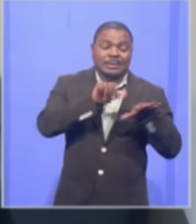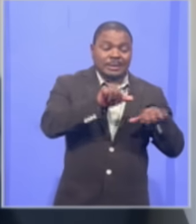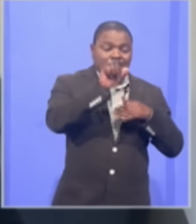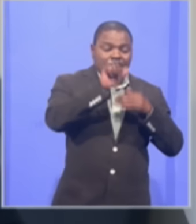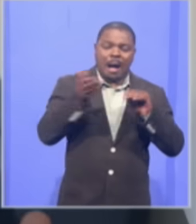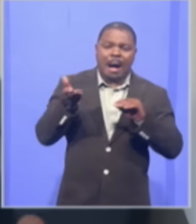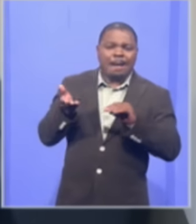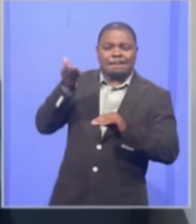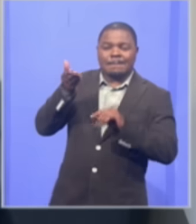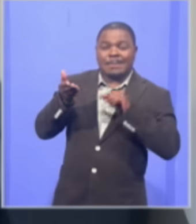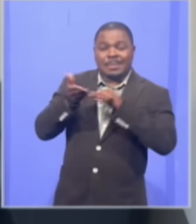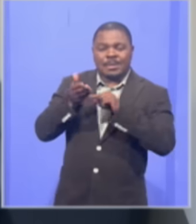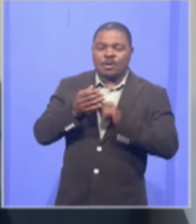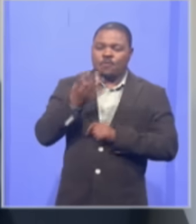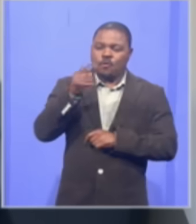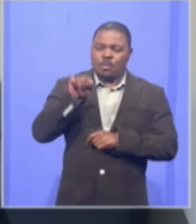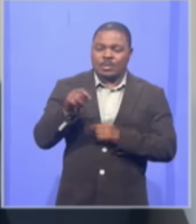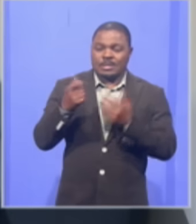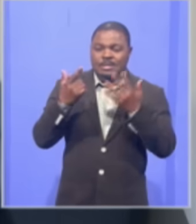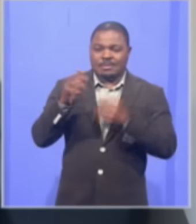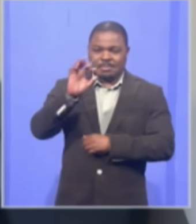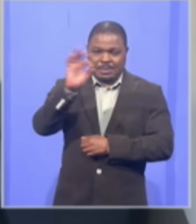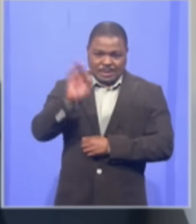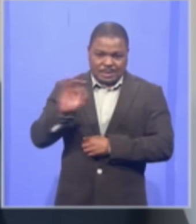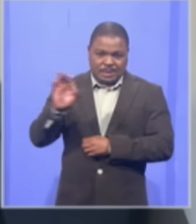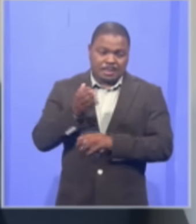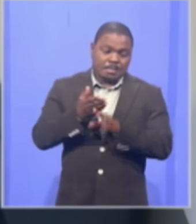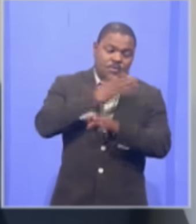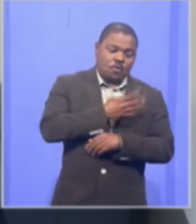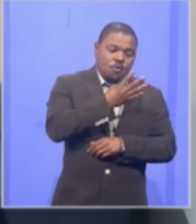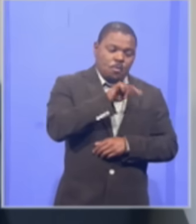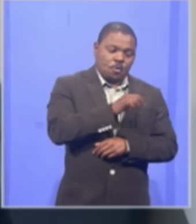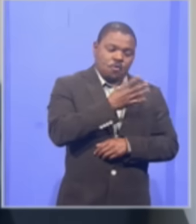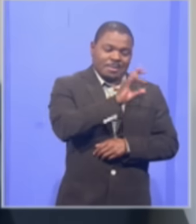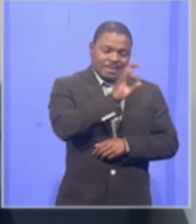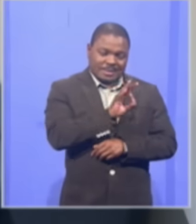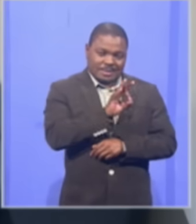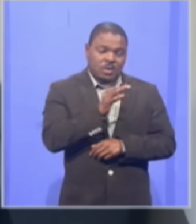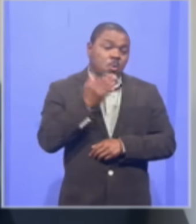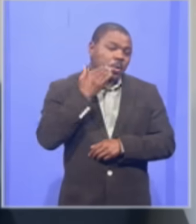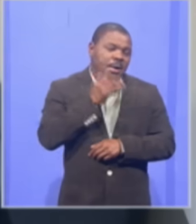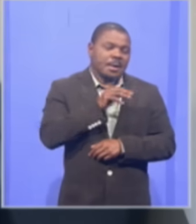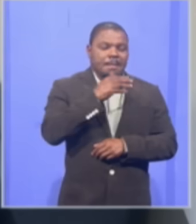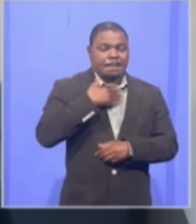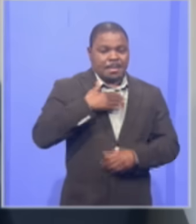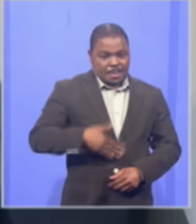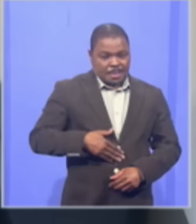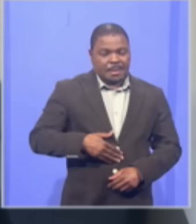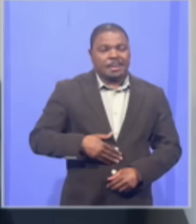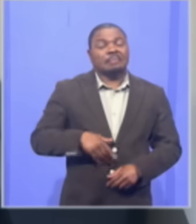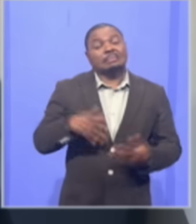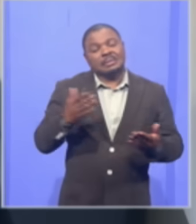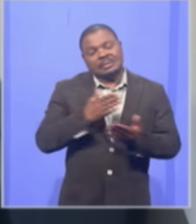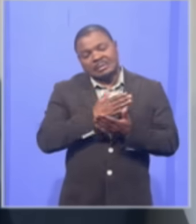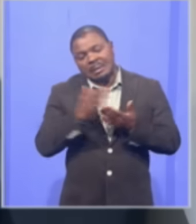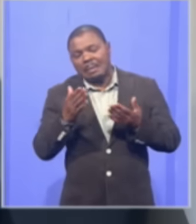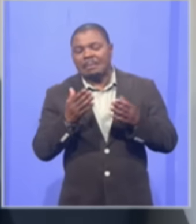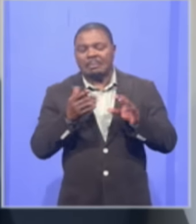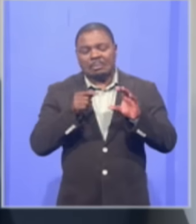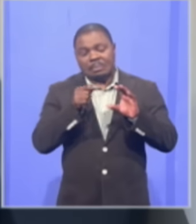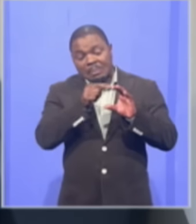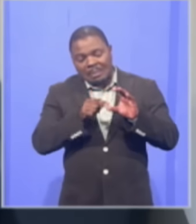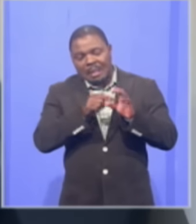months at about 4.7%, up from 4.4% in May. There are a number of products that underpinned